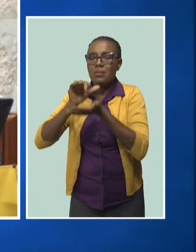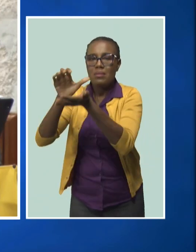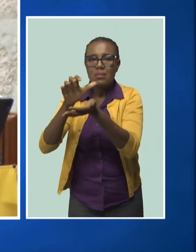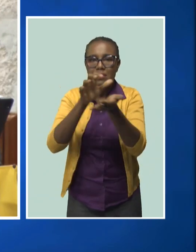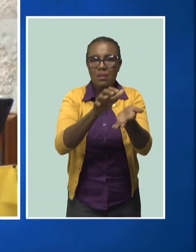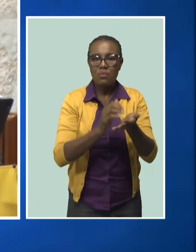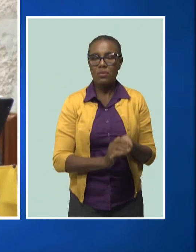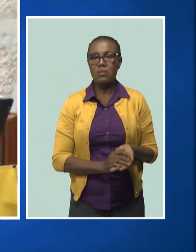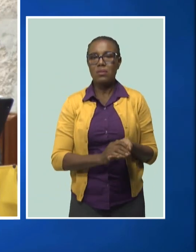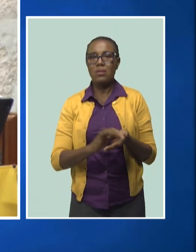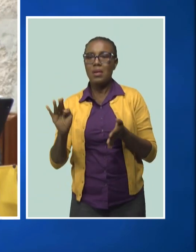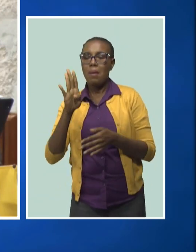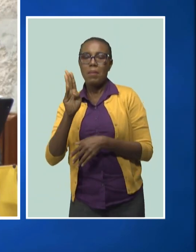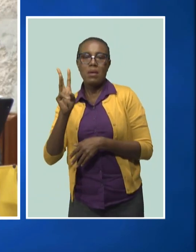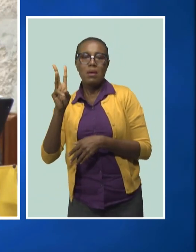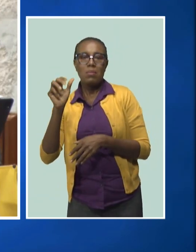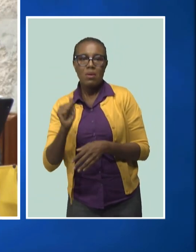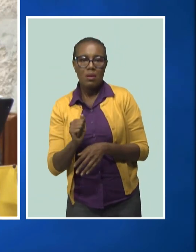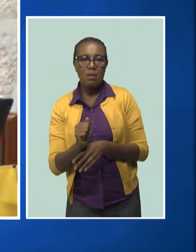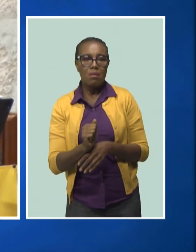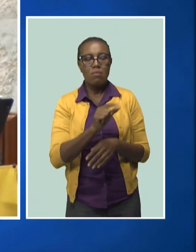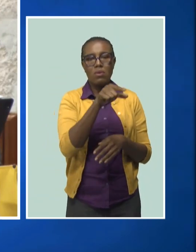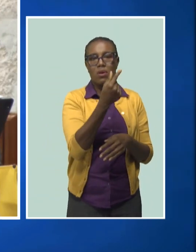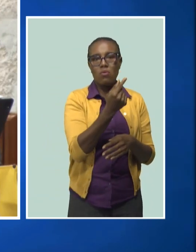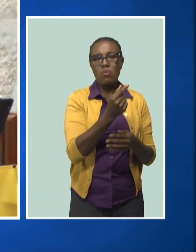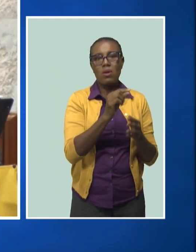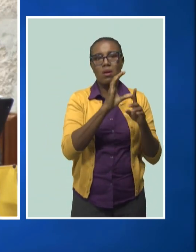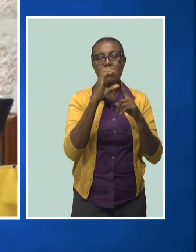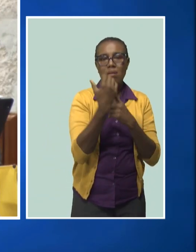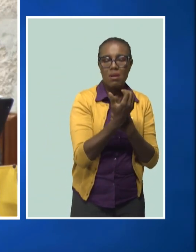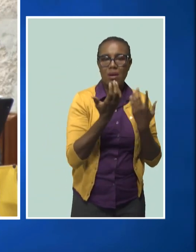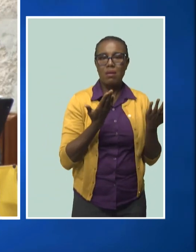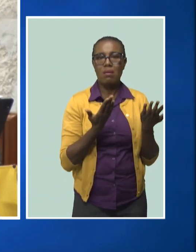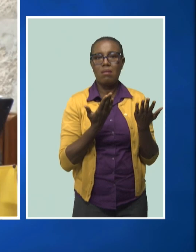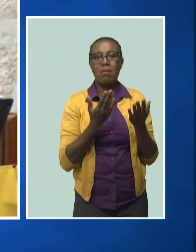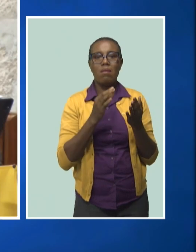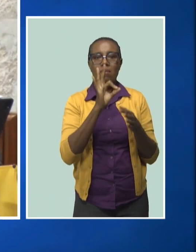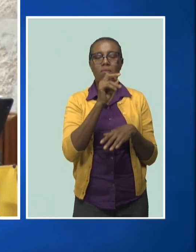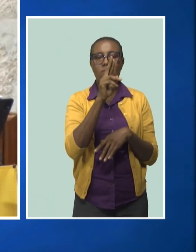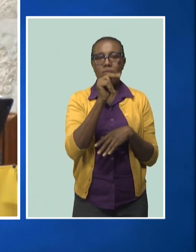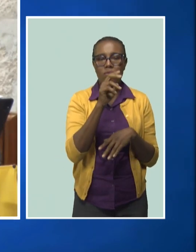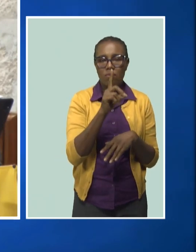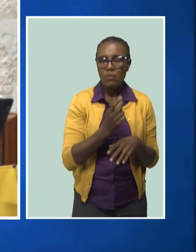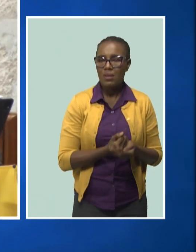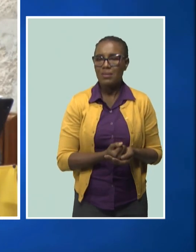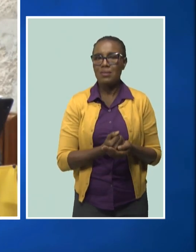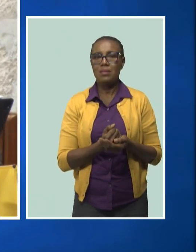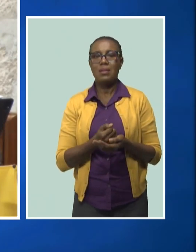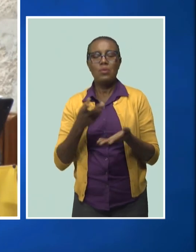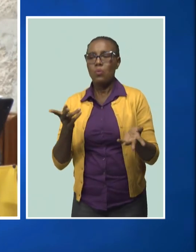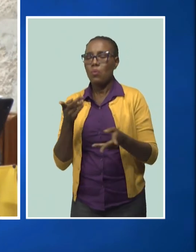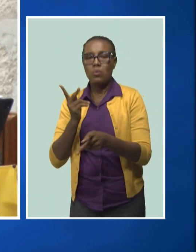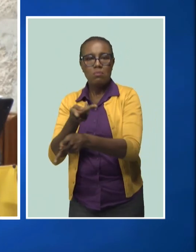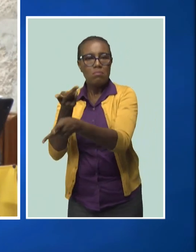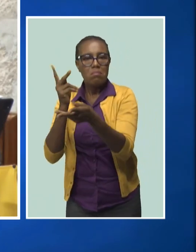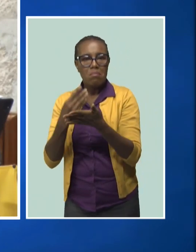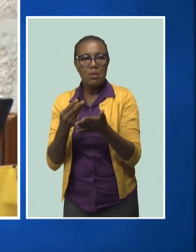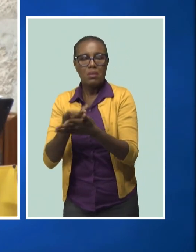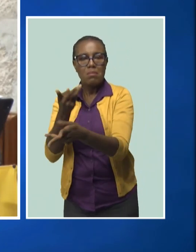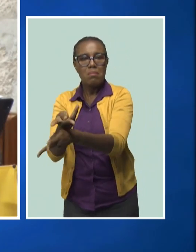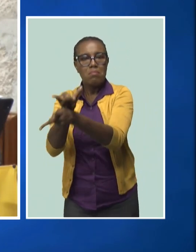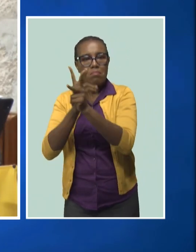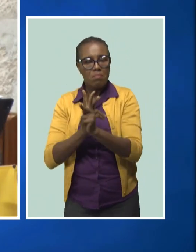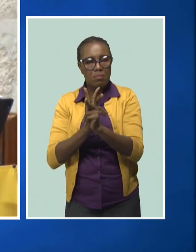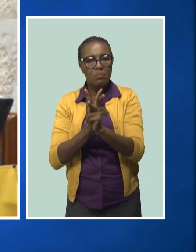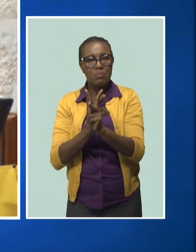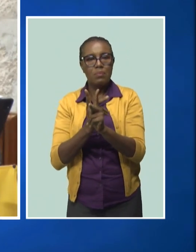like the Water Authority got from the Green Climate Fund or the Blue-Green Bank got from the Green Climate Fund. It is a loan. But